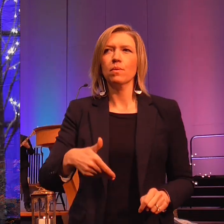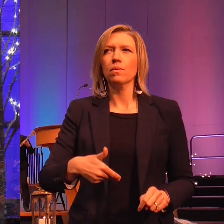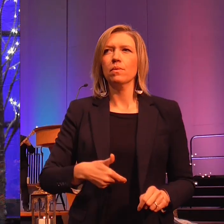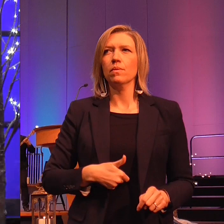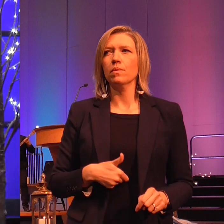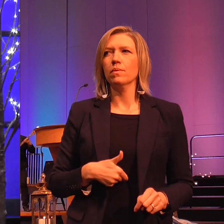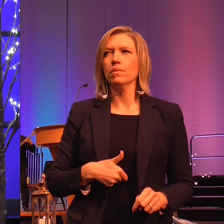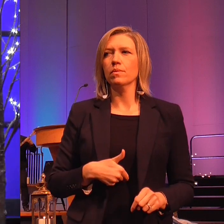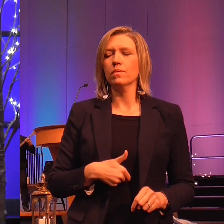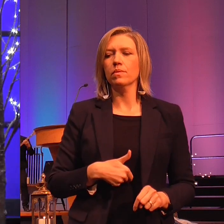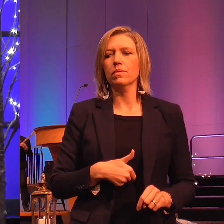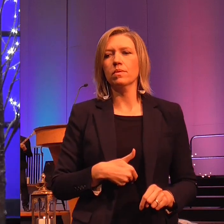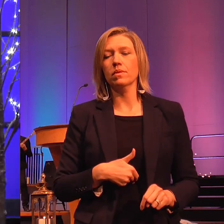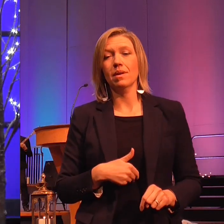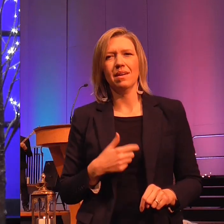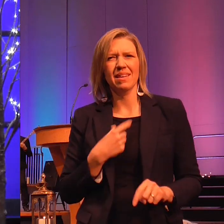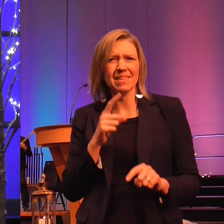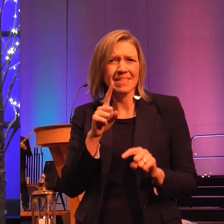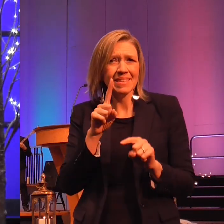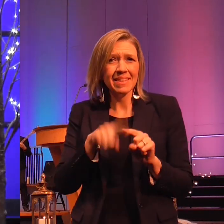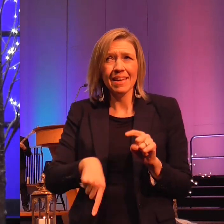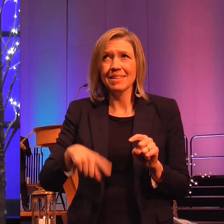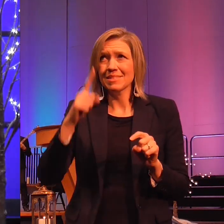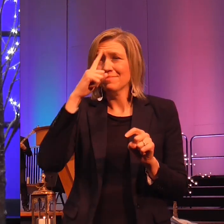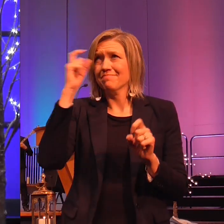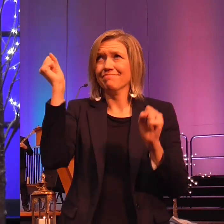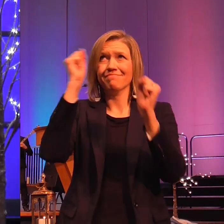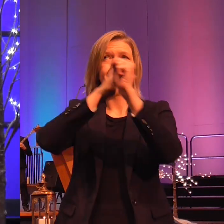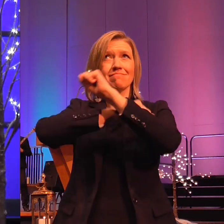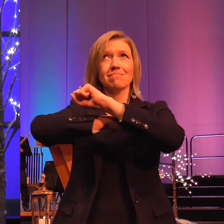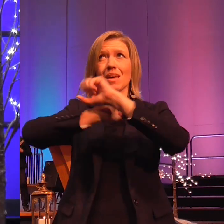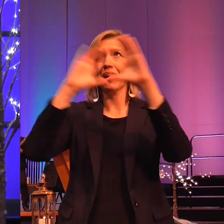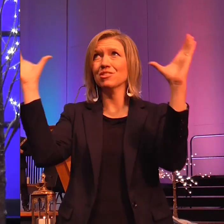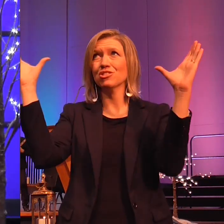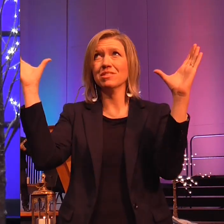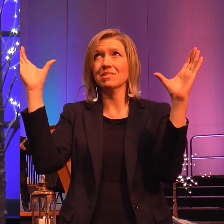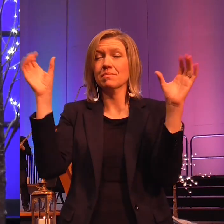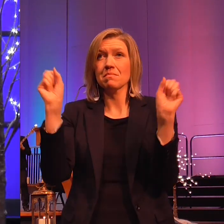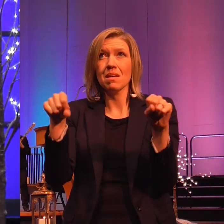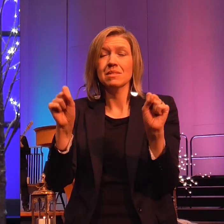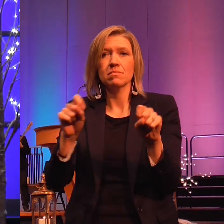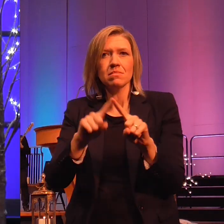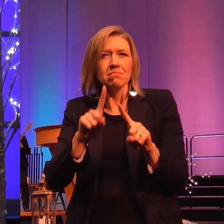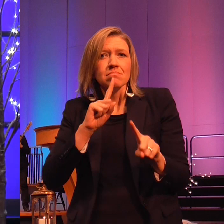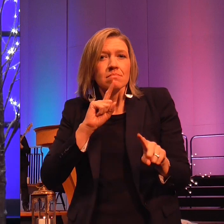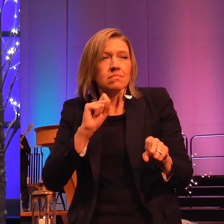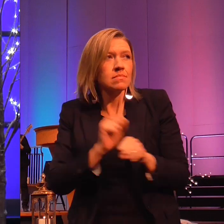I can't imagine, but it is.